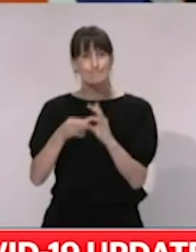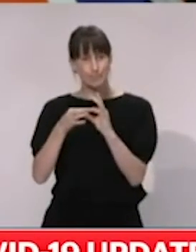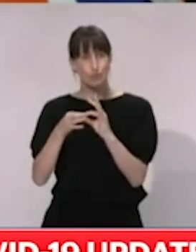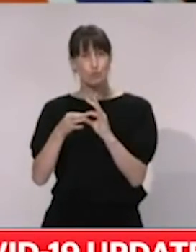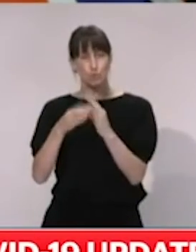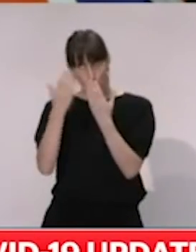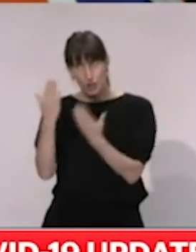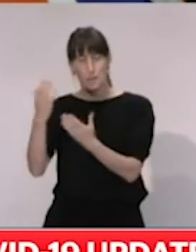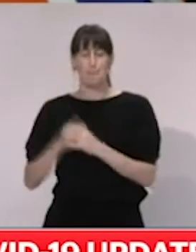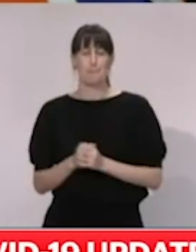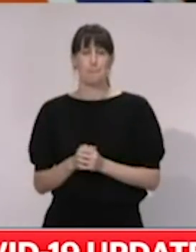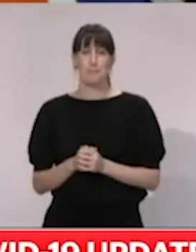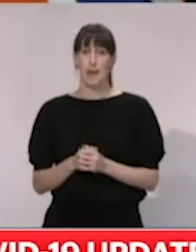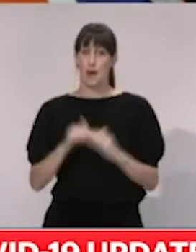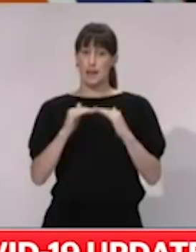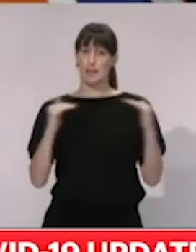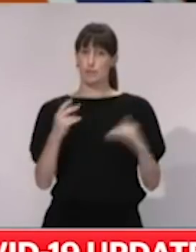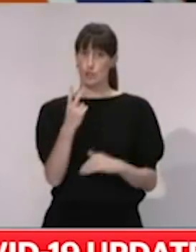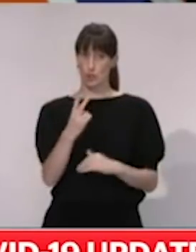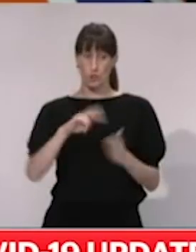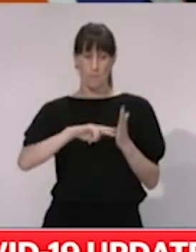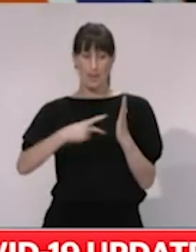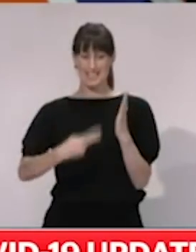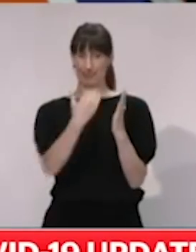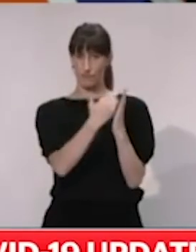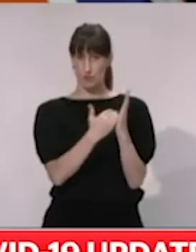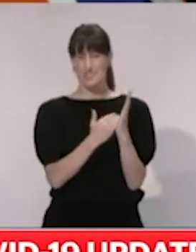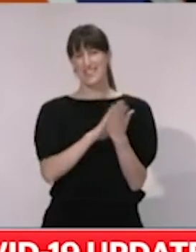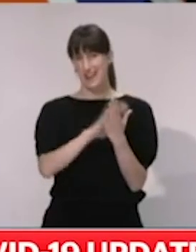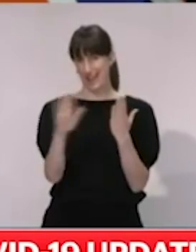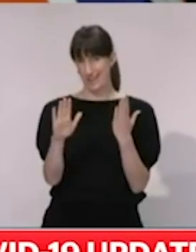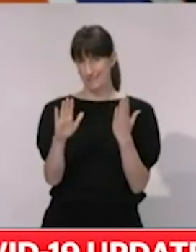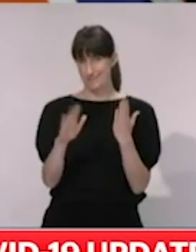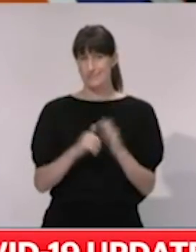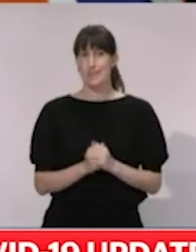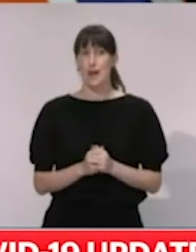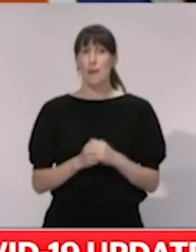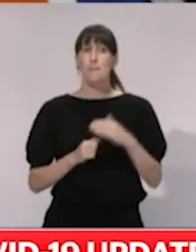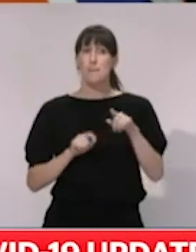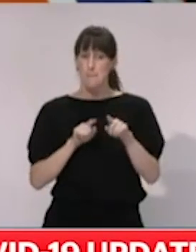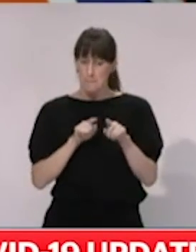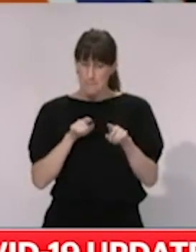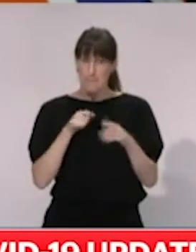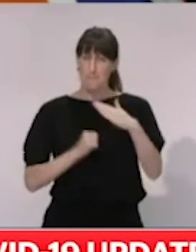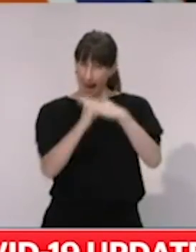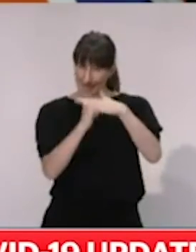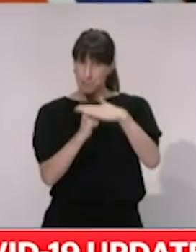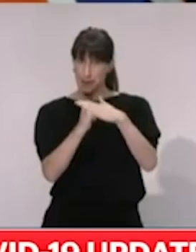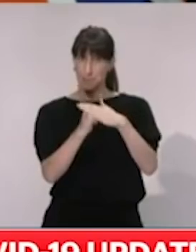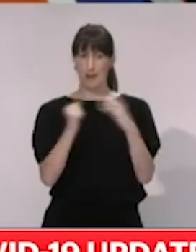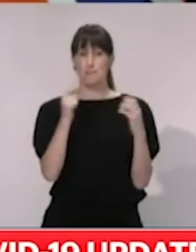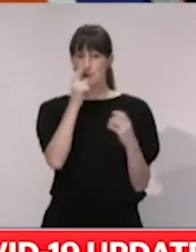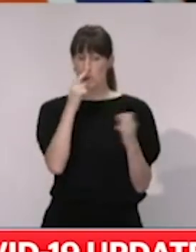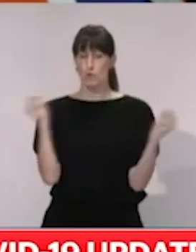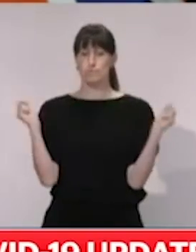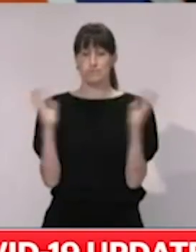clear in the Alert Level 2 framework, and this includes the current maximum number of people who can gather is currently 10,